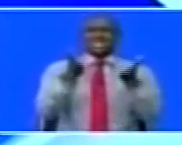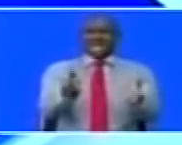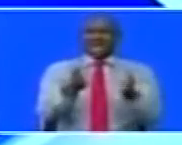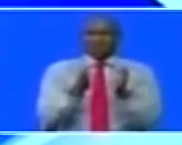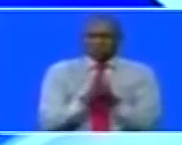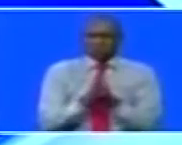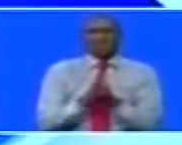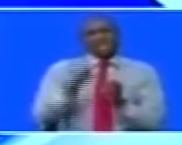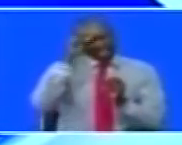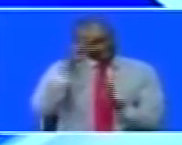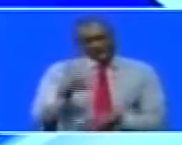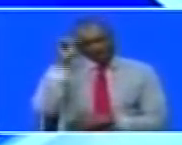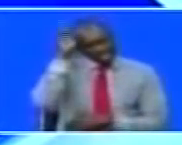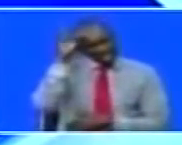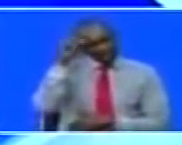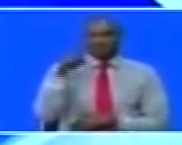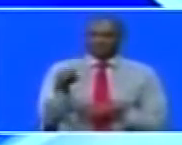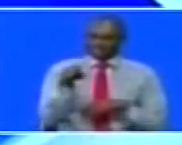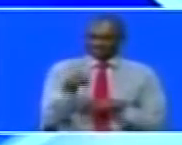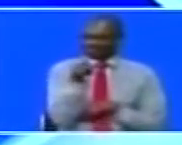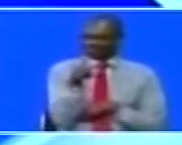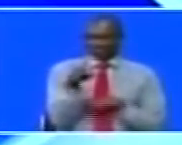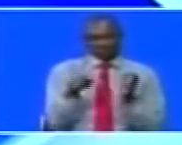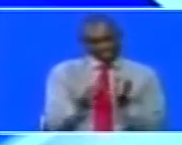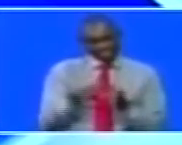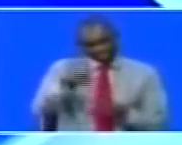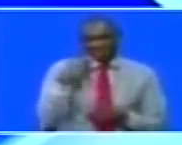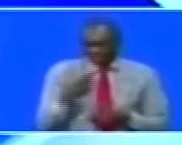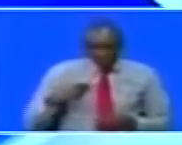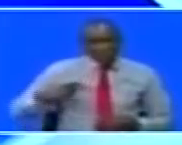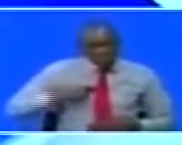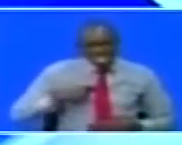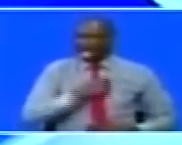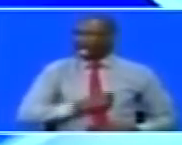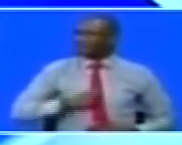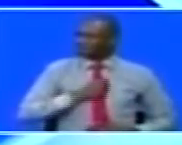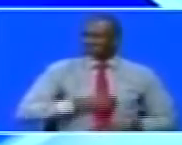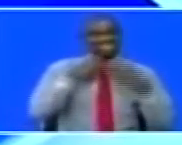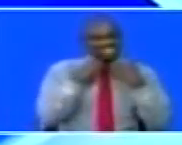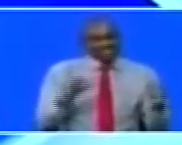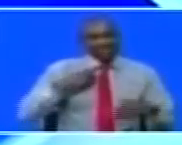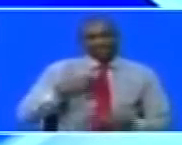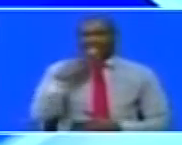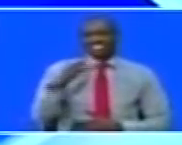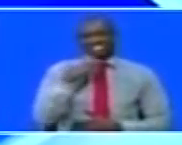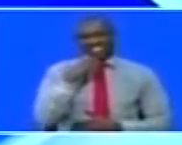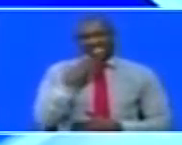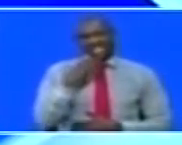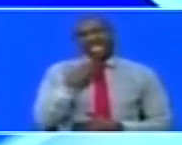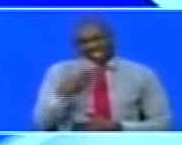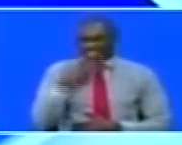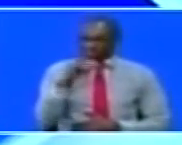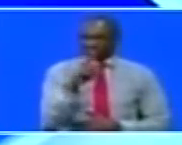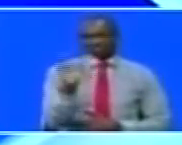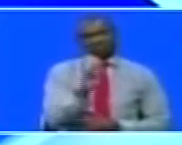Now, the embattled governor of Kiambu County, William Kabogo, says he has no apologies to make over the alleged hate speech remarks